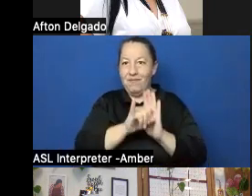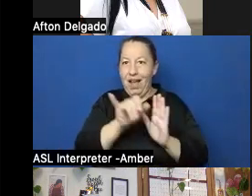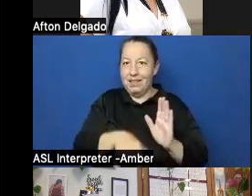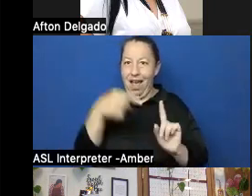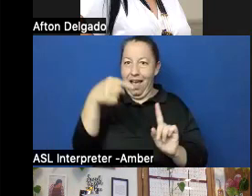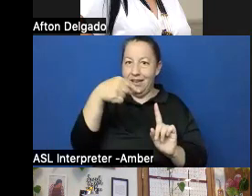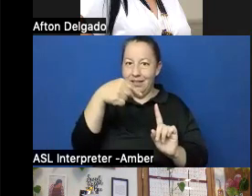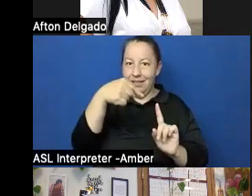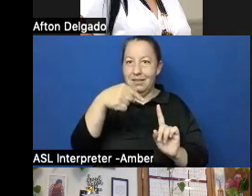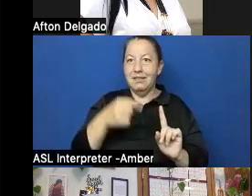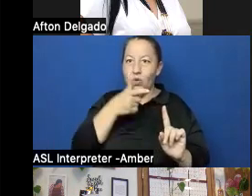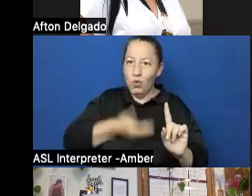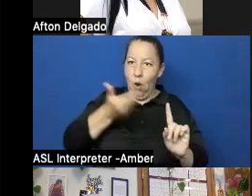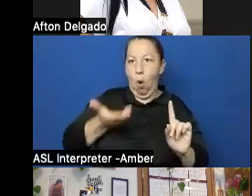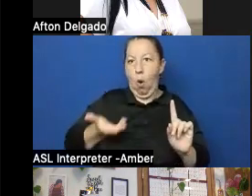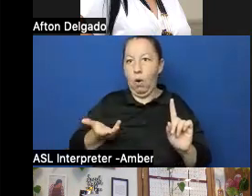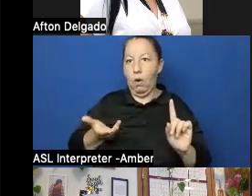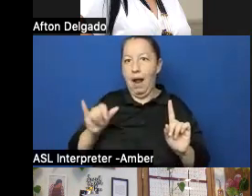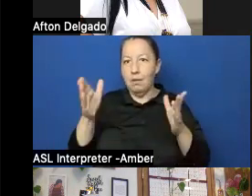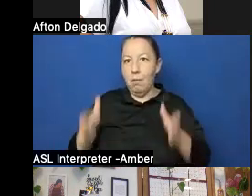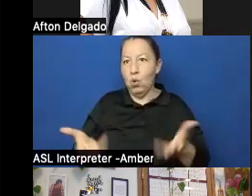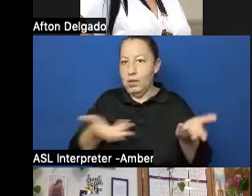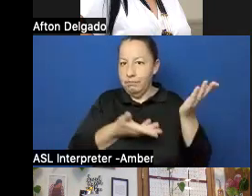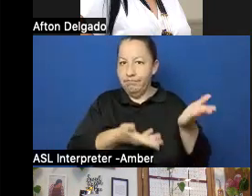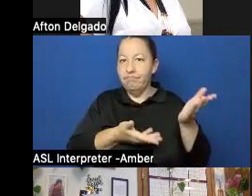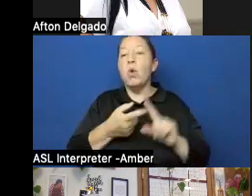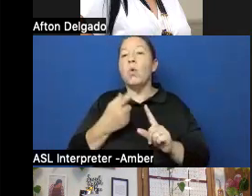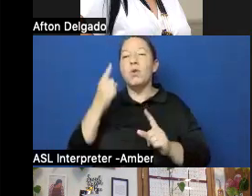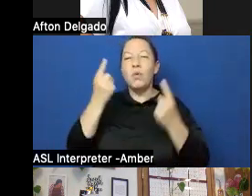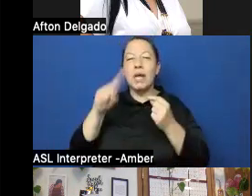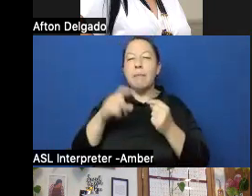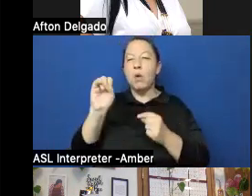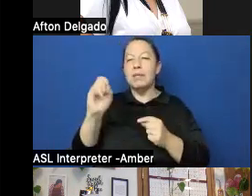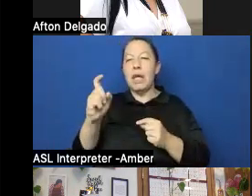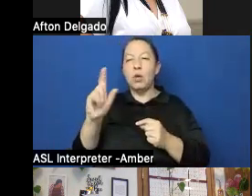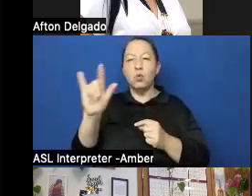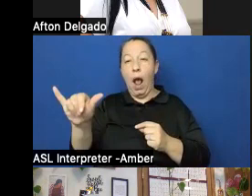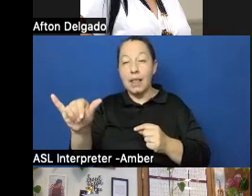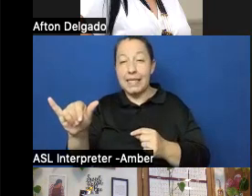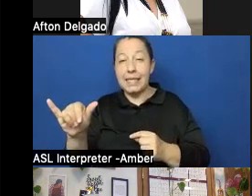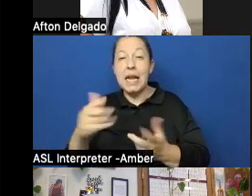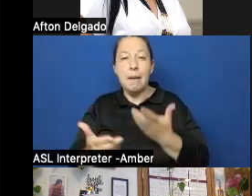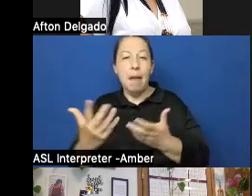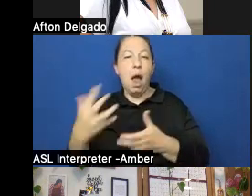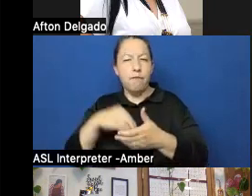as a person. When you're thinking about someone's sexuality, so that might come into play also because sometimes we might